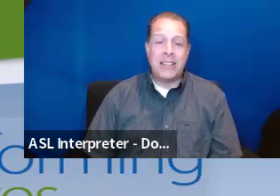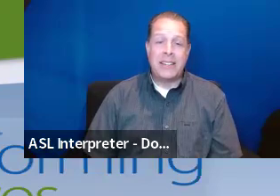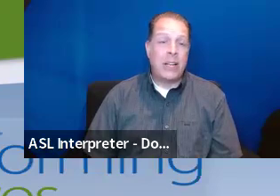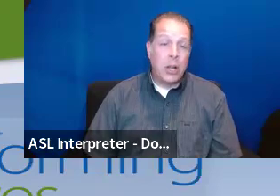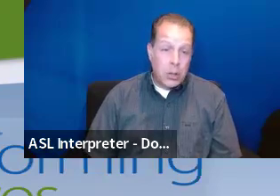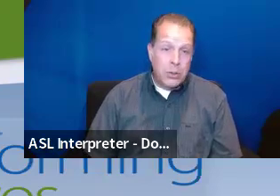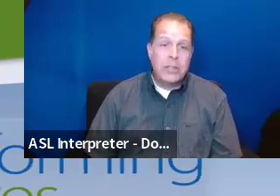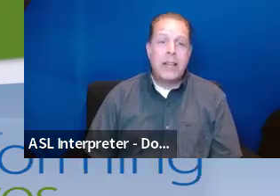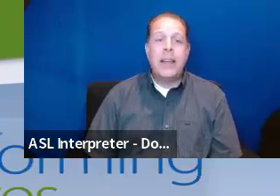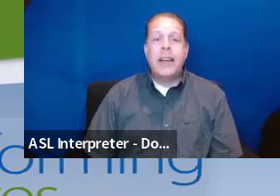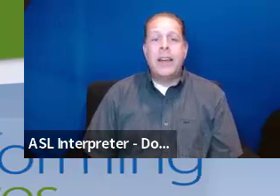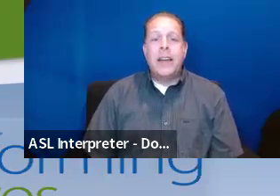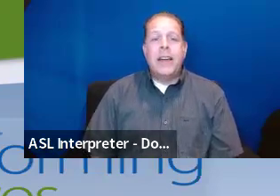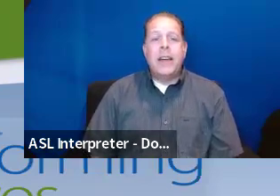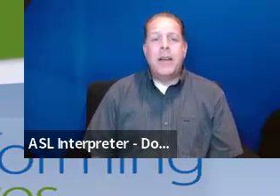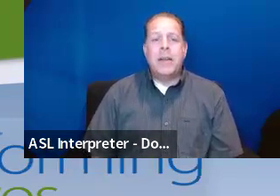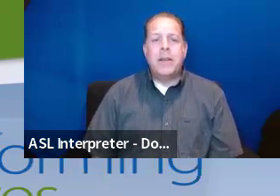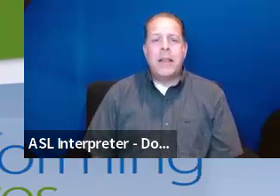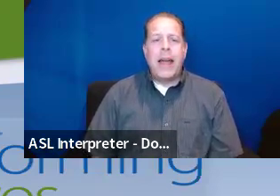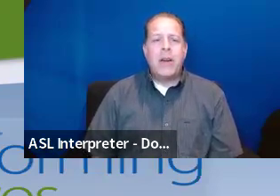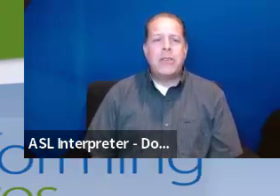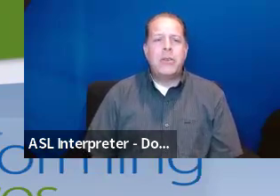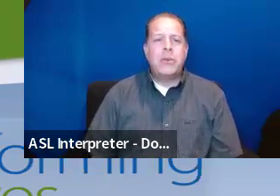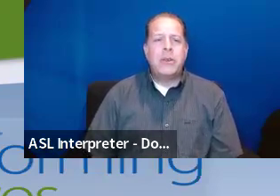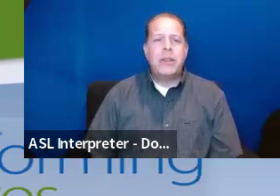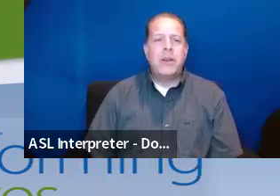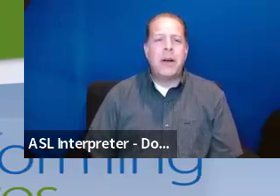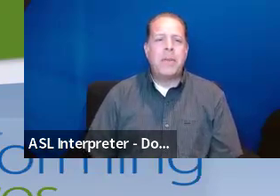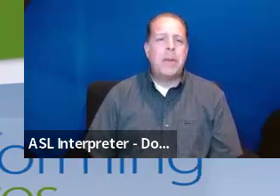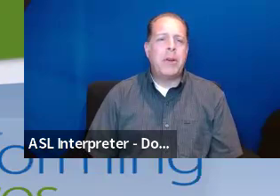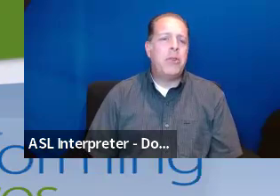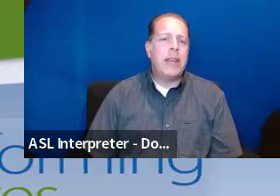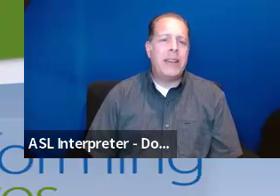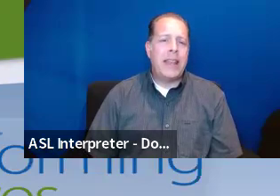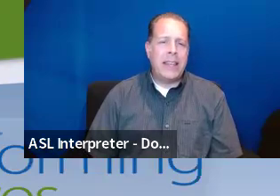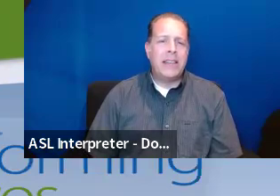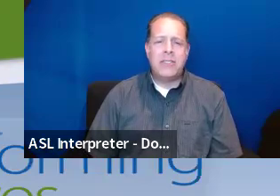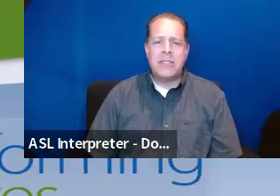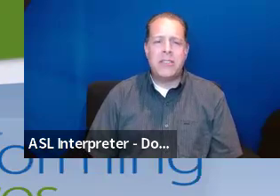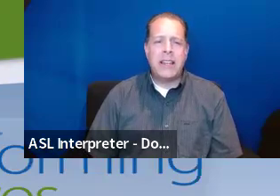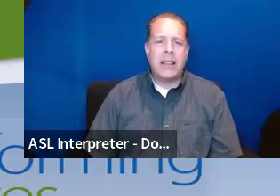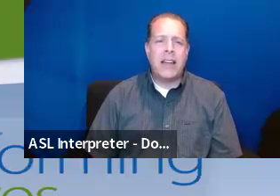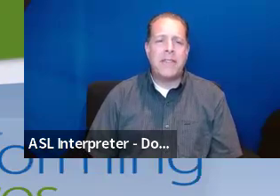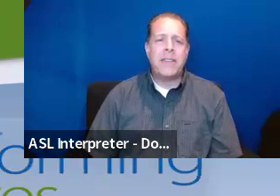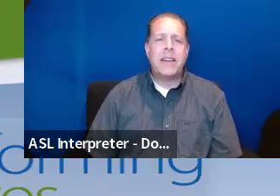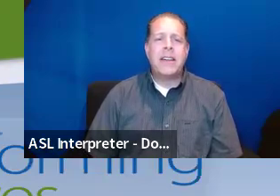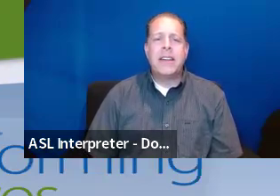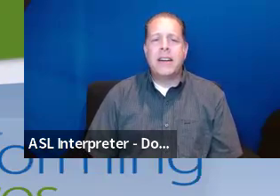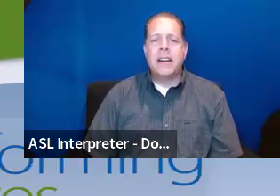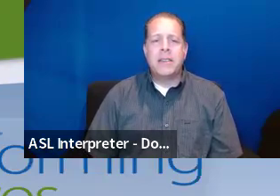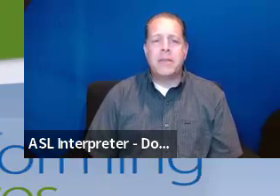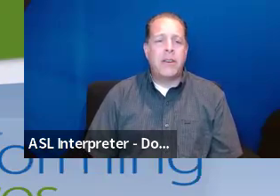Communication access includes how people communicate daily, just in their daily life,